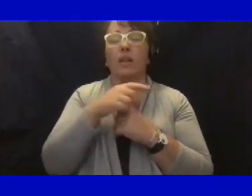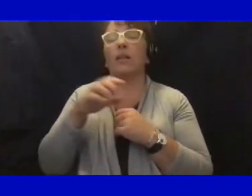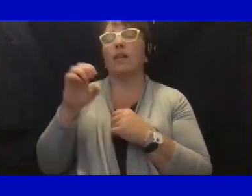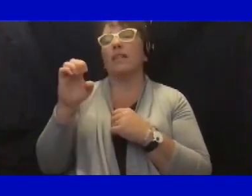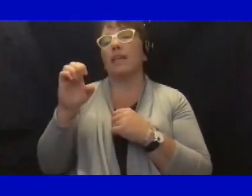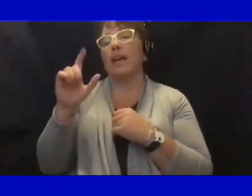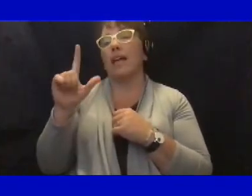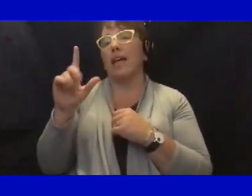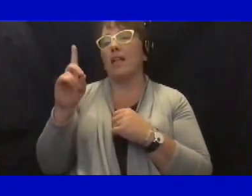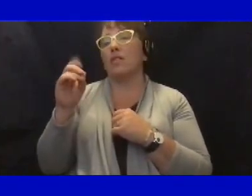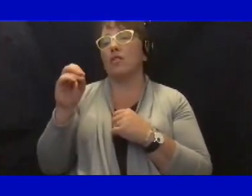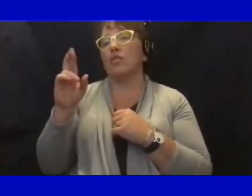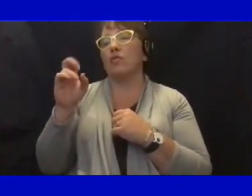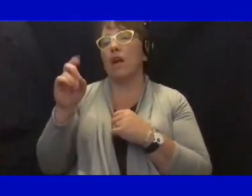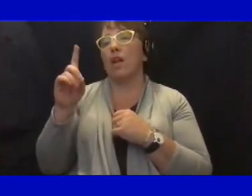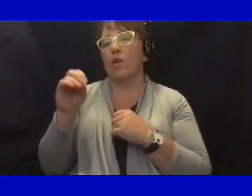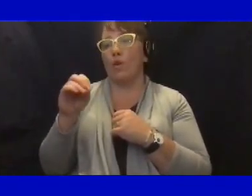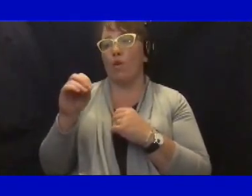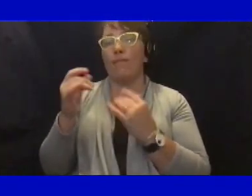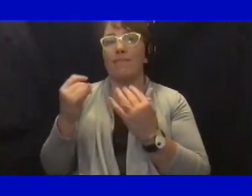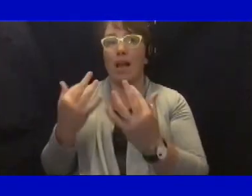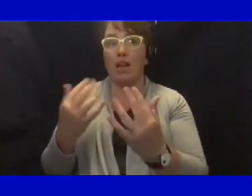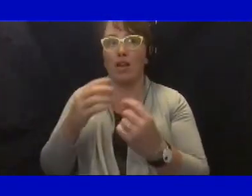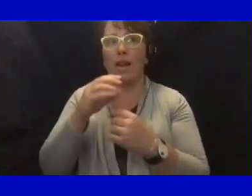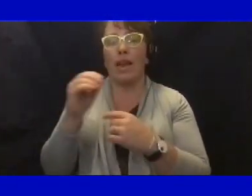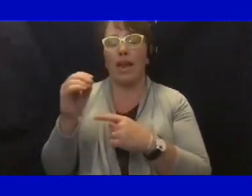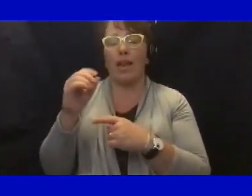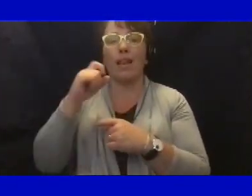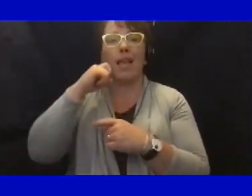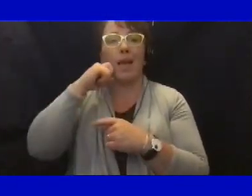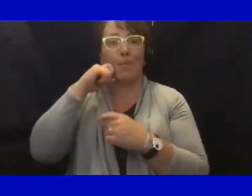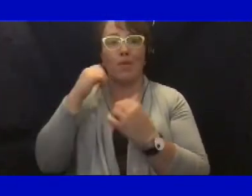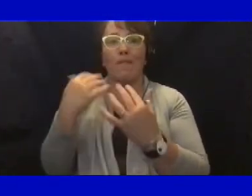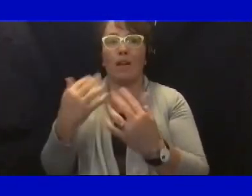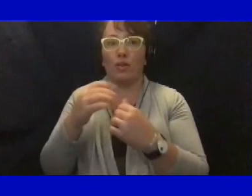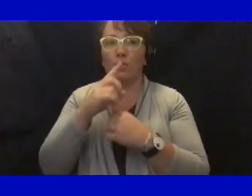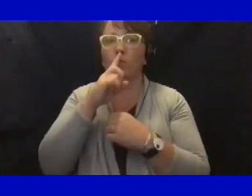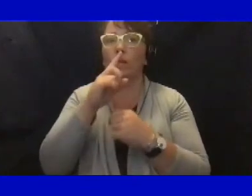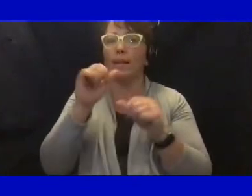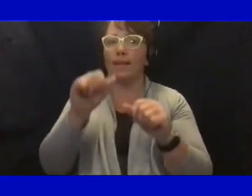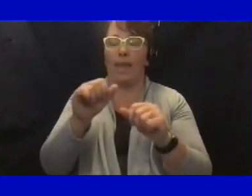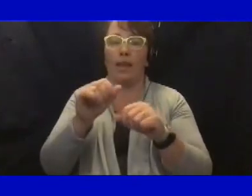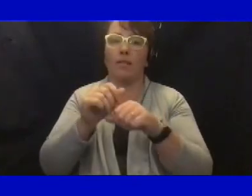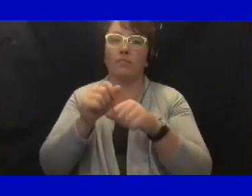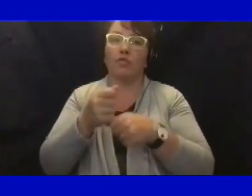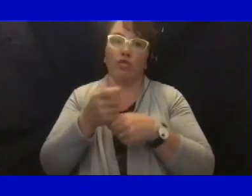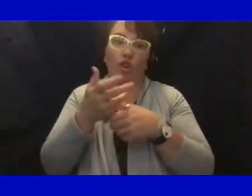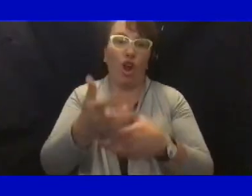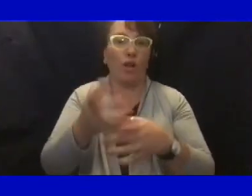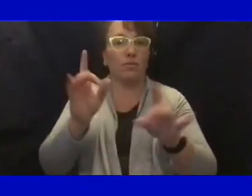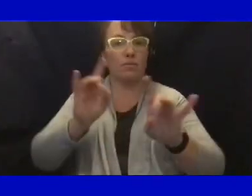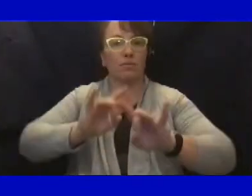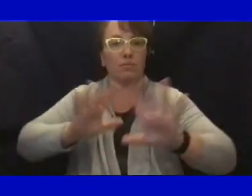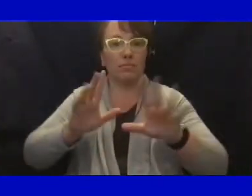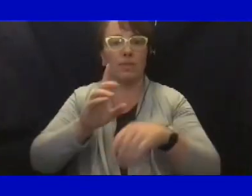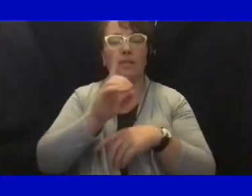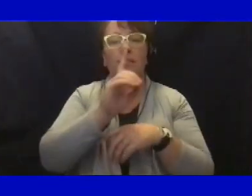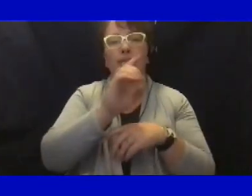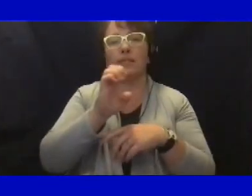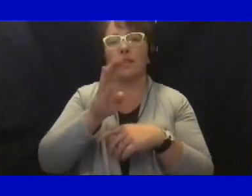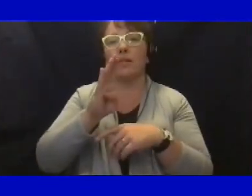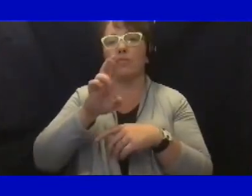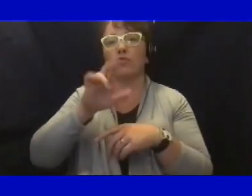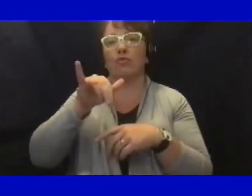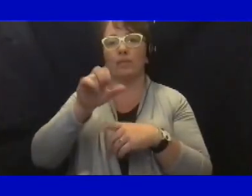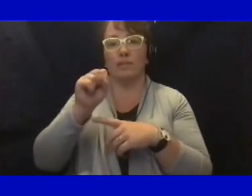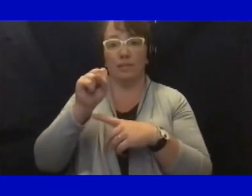entirely capable of producing dangerous flash floods, mud flows, and debris flows out of many of the